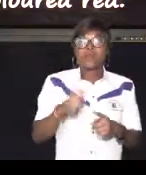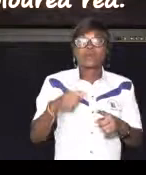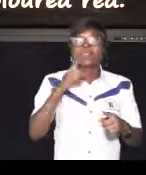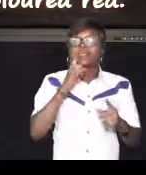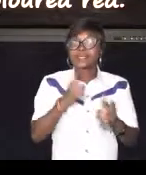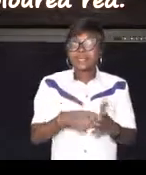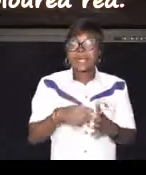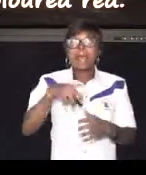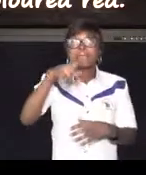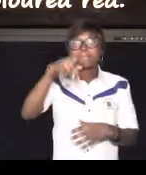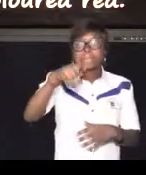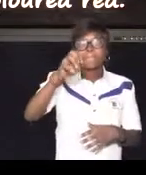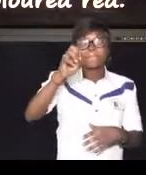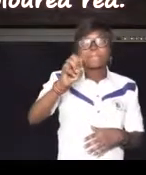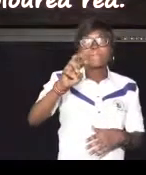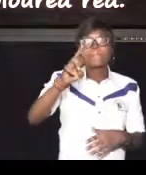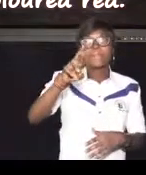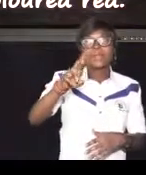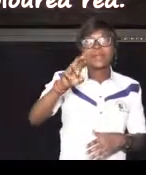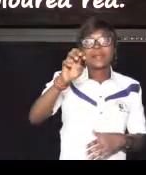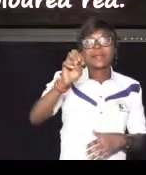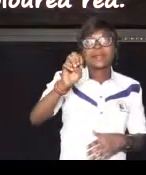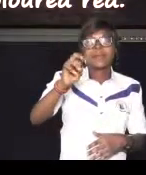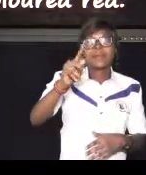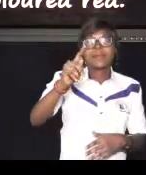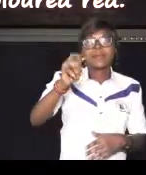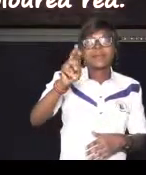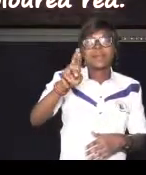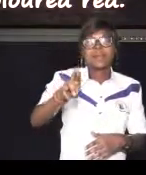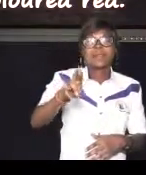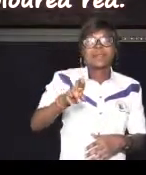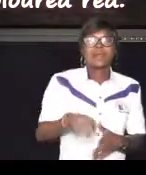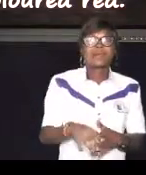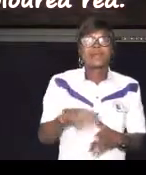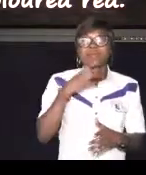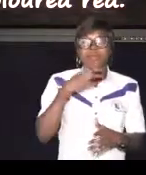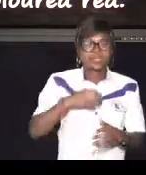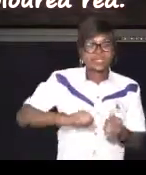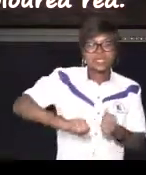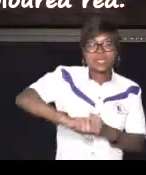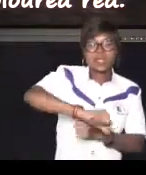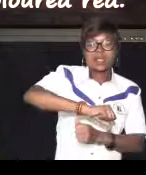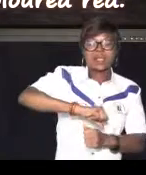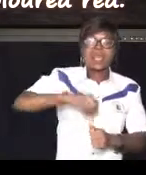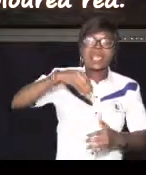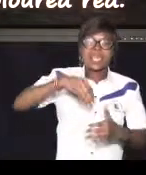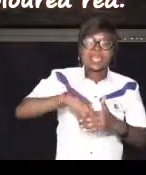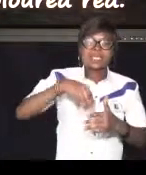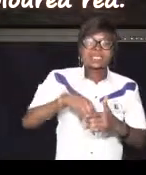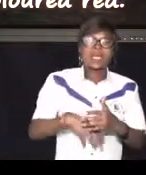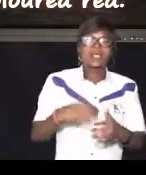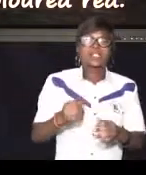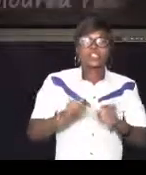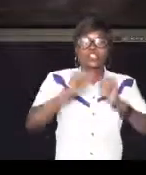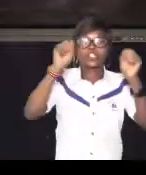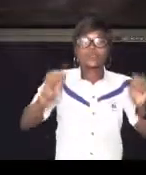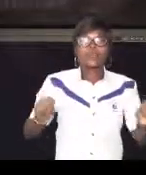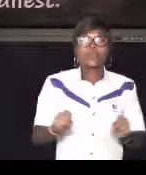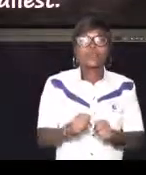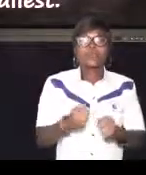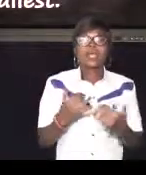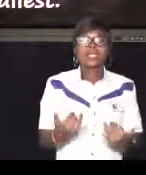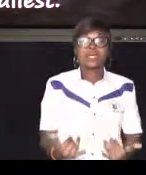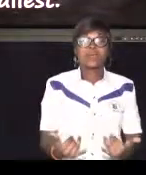When we say perimeter, it means you're going around. When we say area, we are focusing on the inside of the shape.